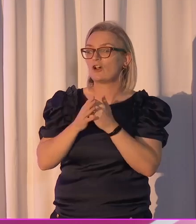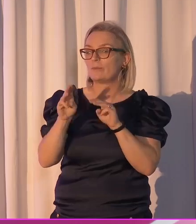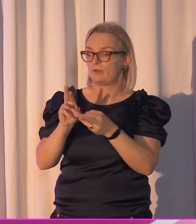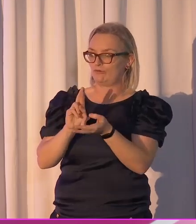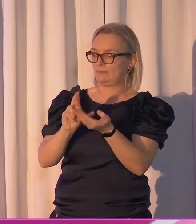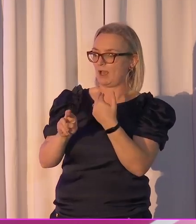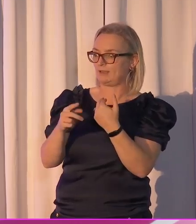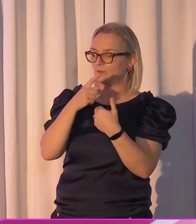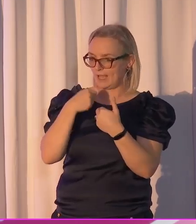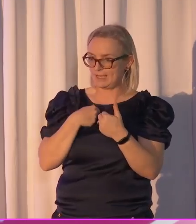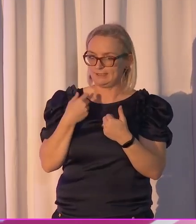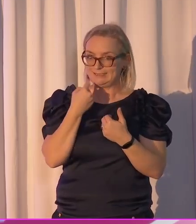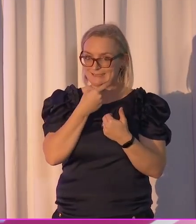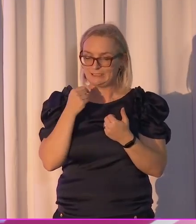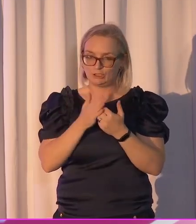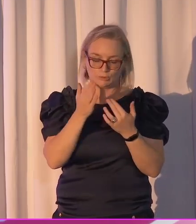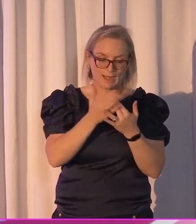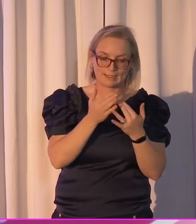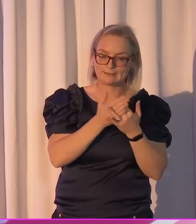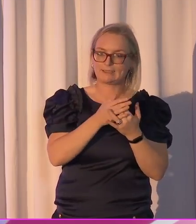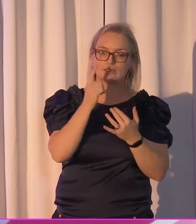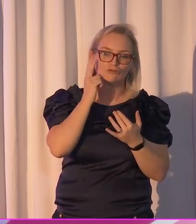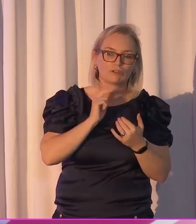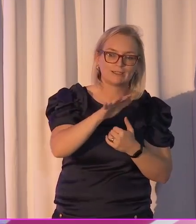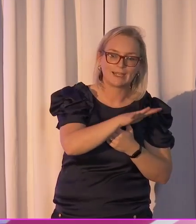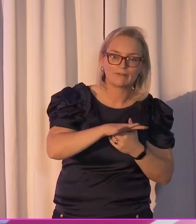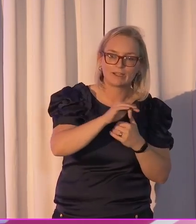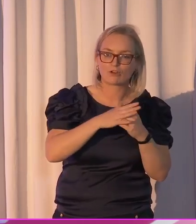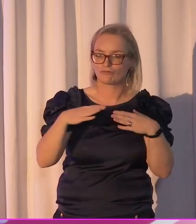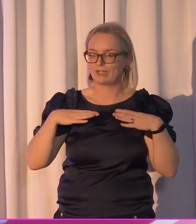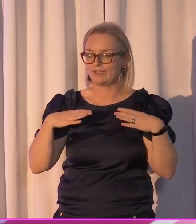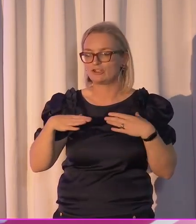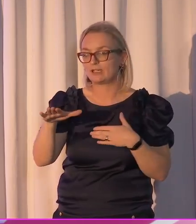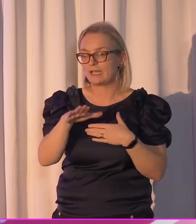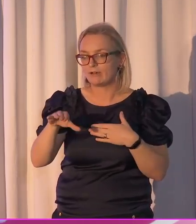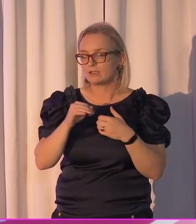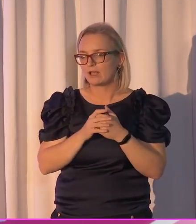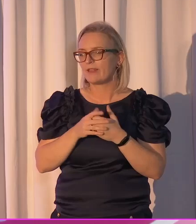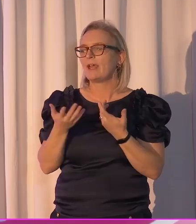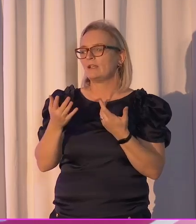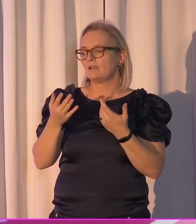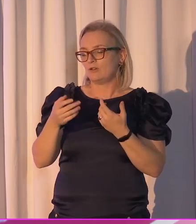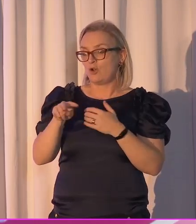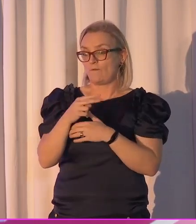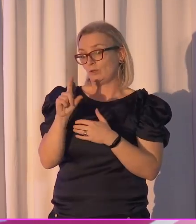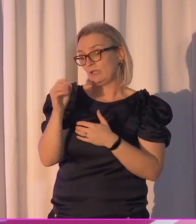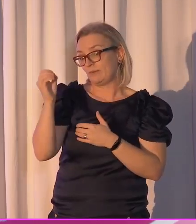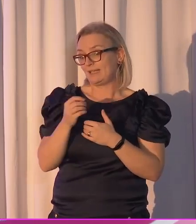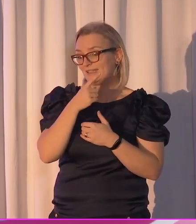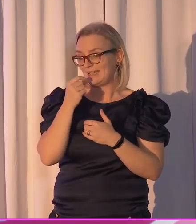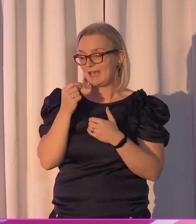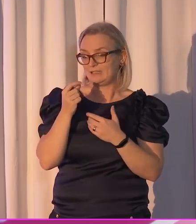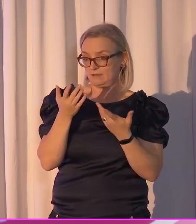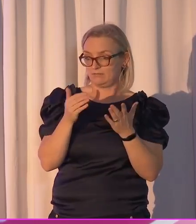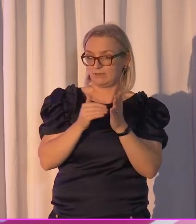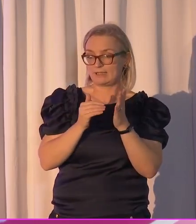easy to access recreational or green areas, with almost 3/4 reporting that cinemas, cultural centres and theatres were